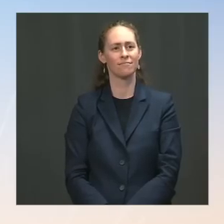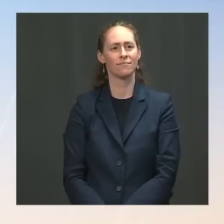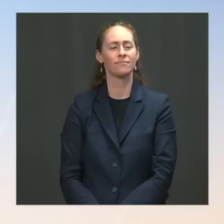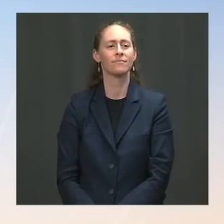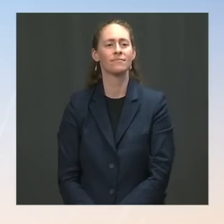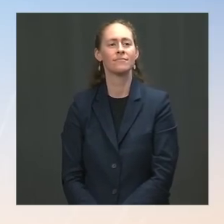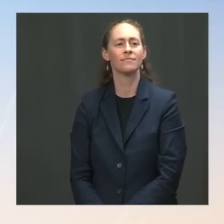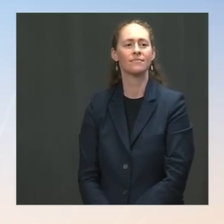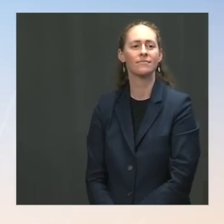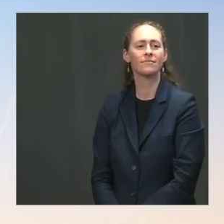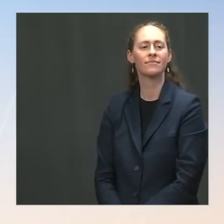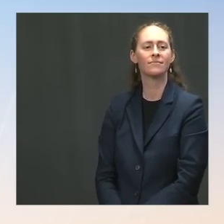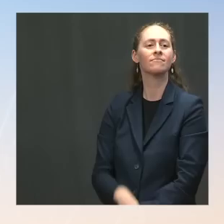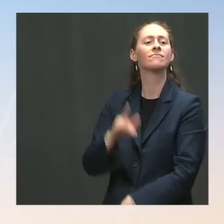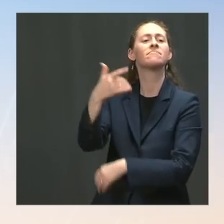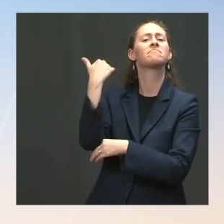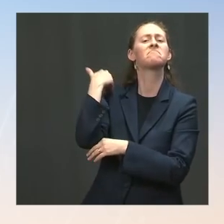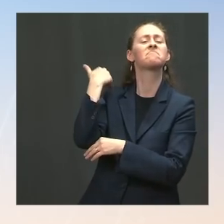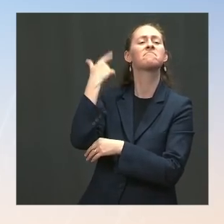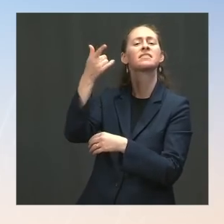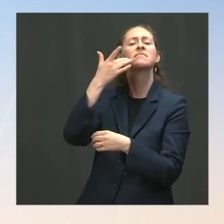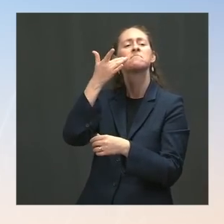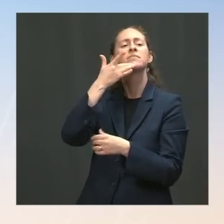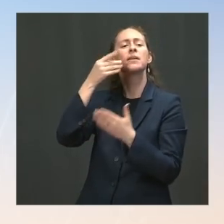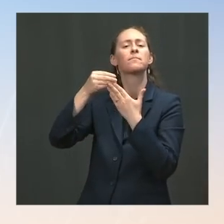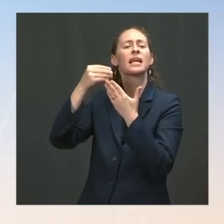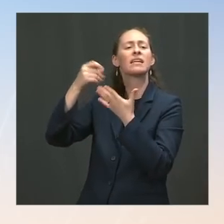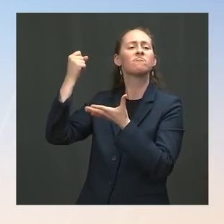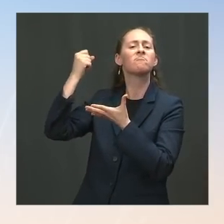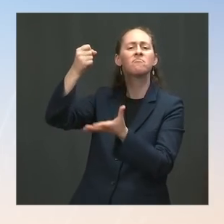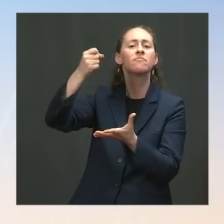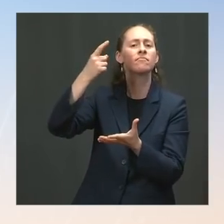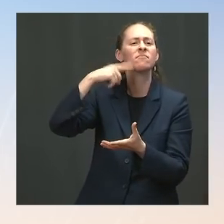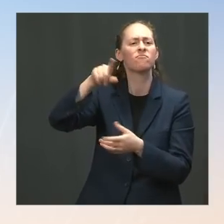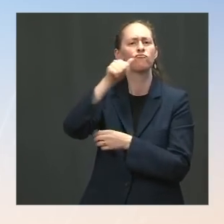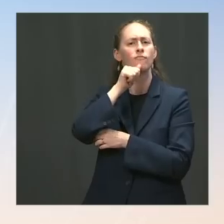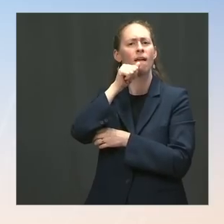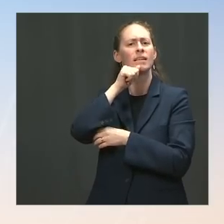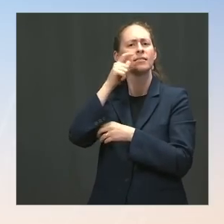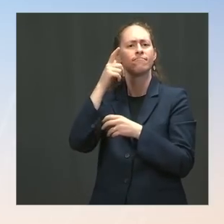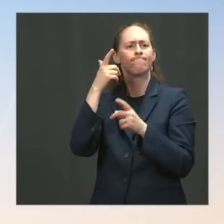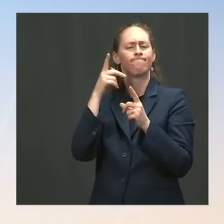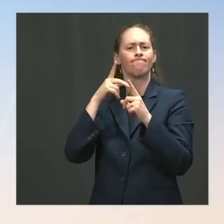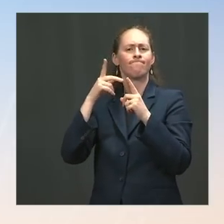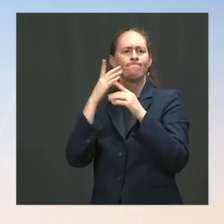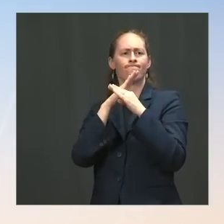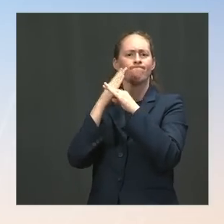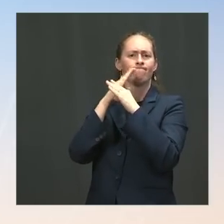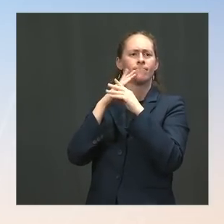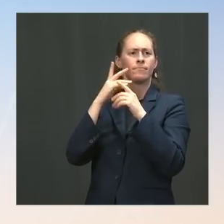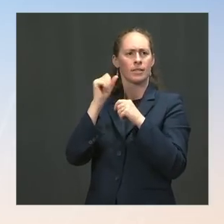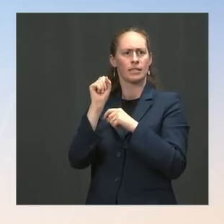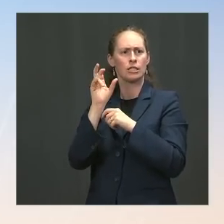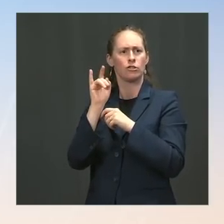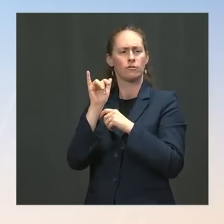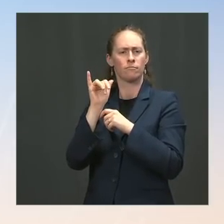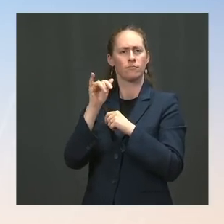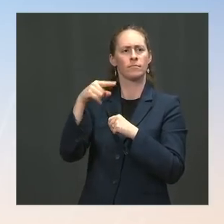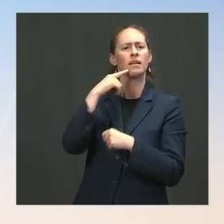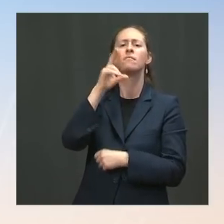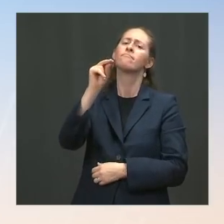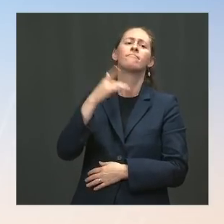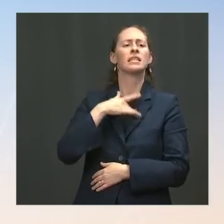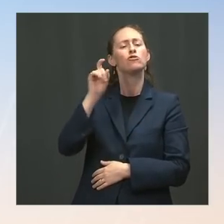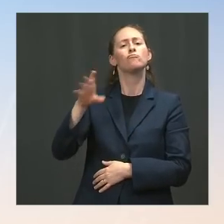of thousands on private security to keep her safe, and that people should, quote, suck it up, defunding the police has